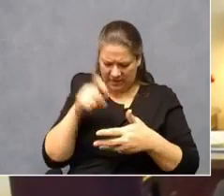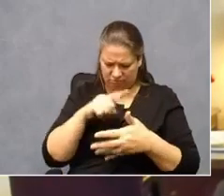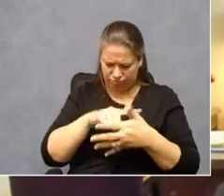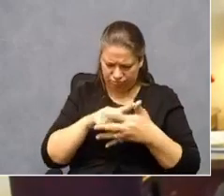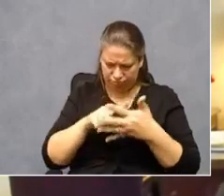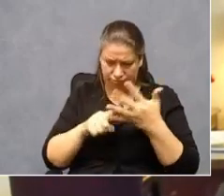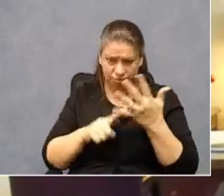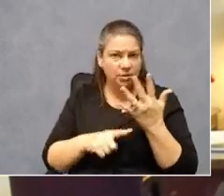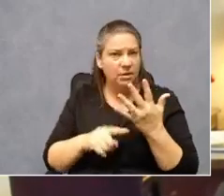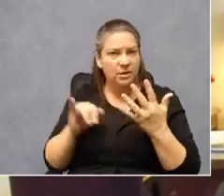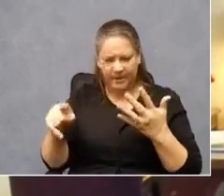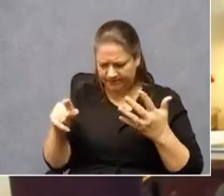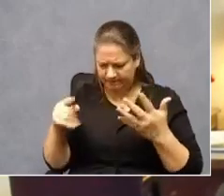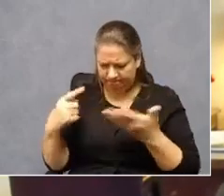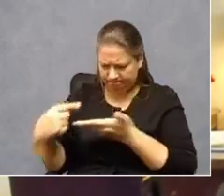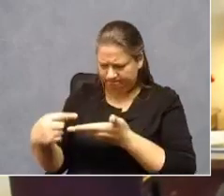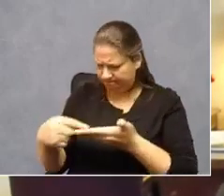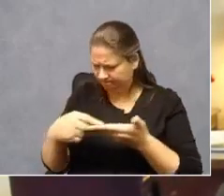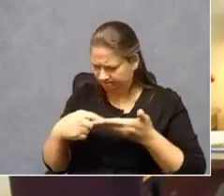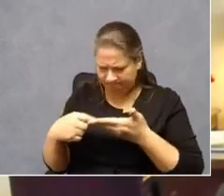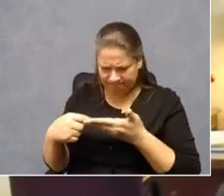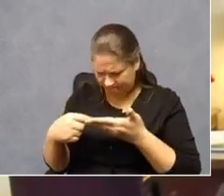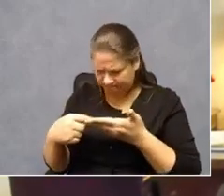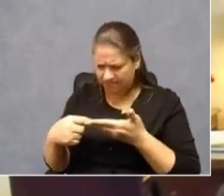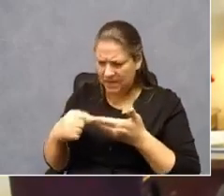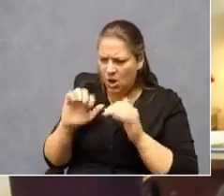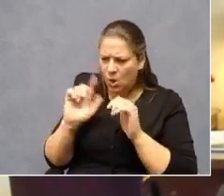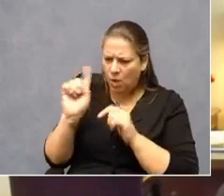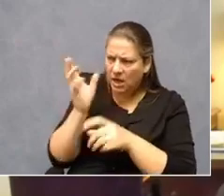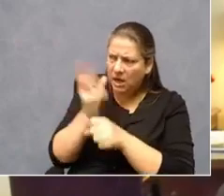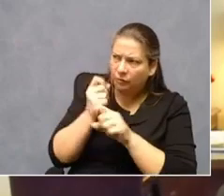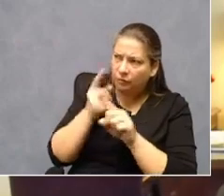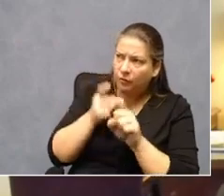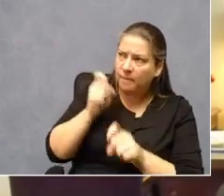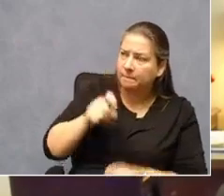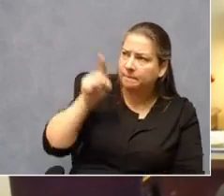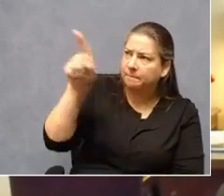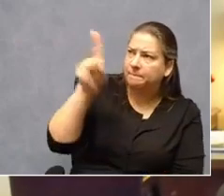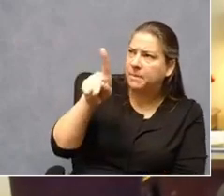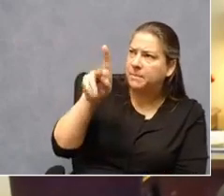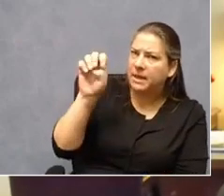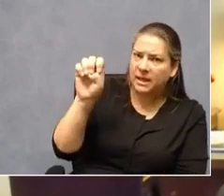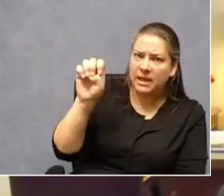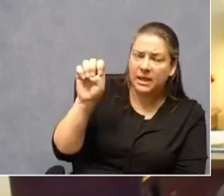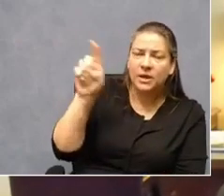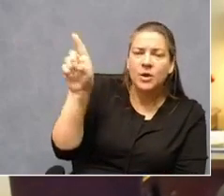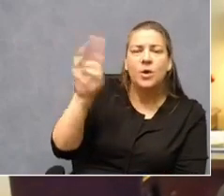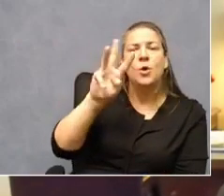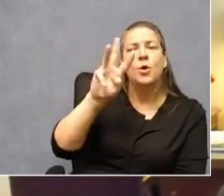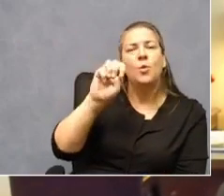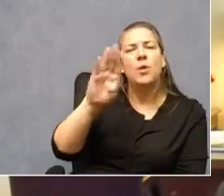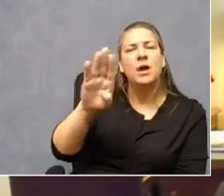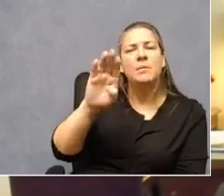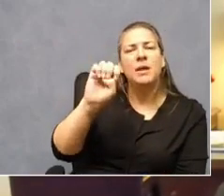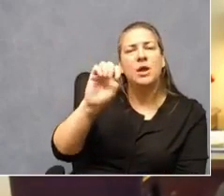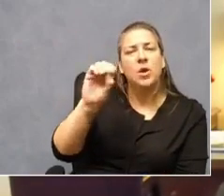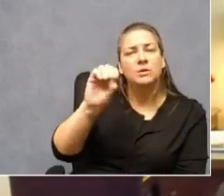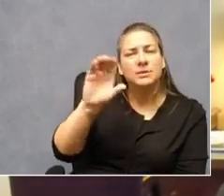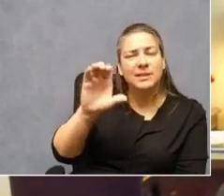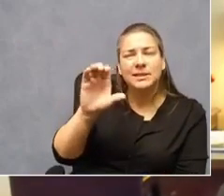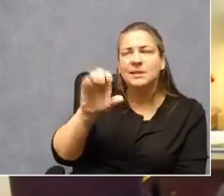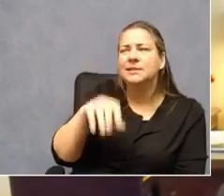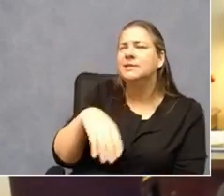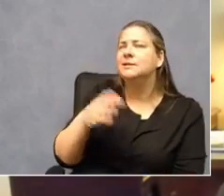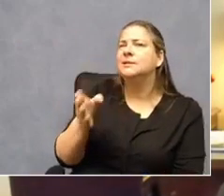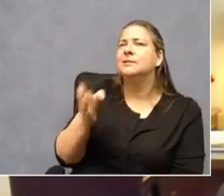get additional PPE through our web EOC resources, through our resources, and what